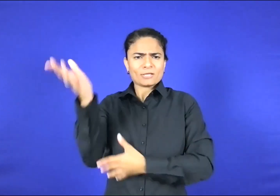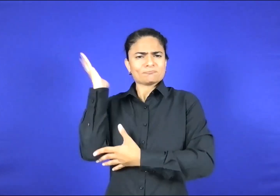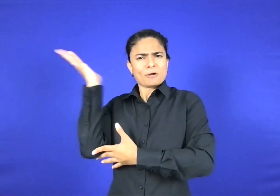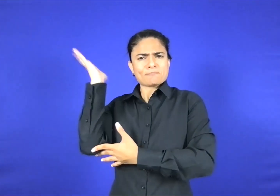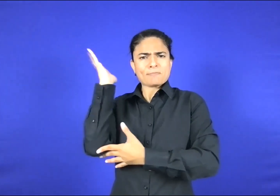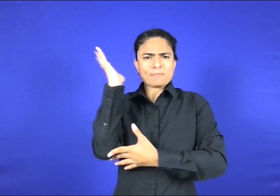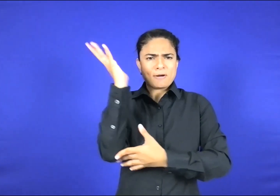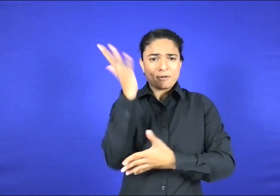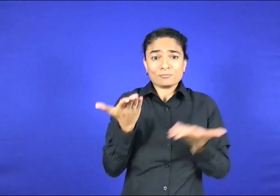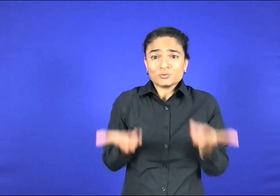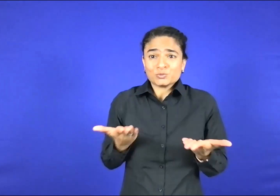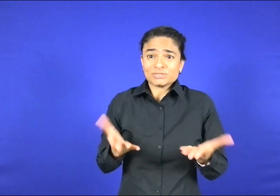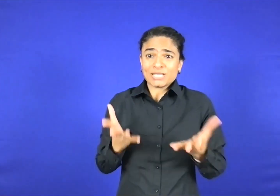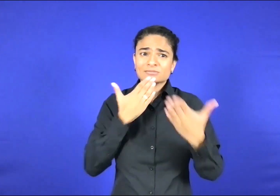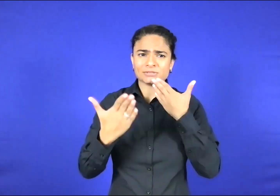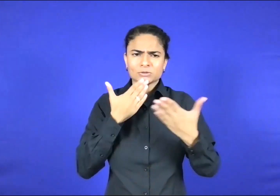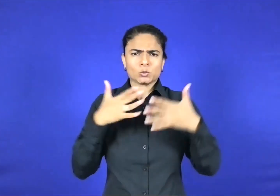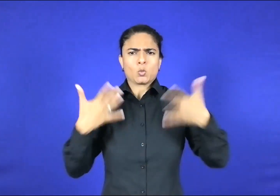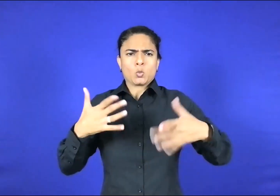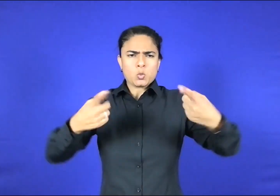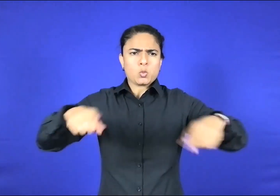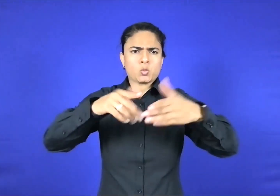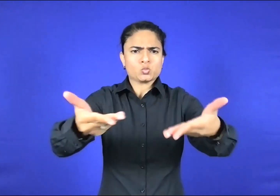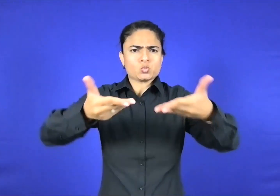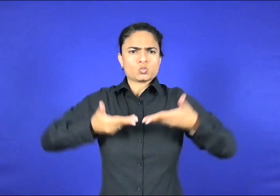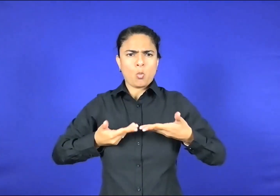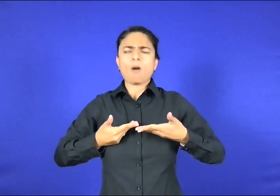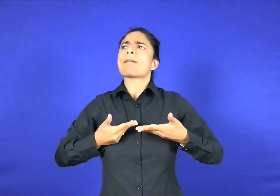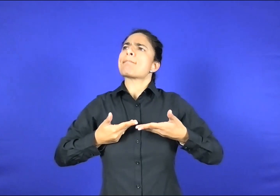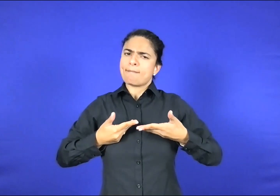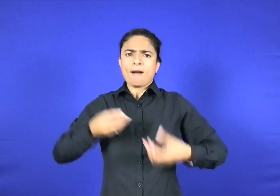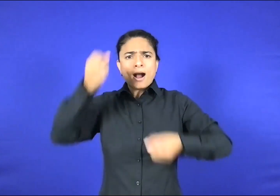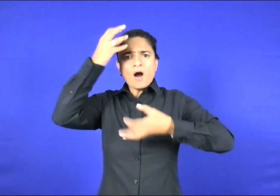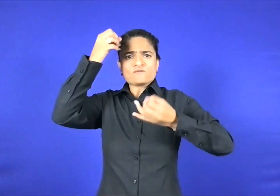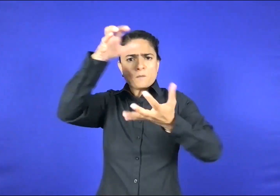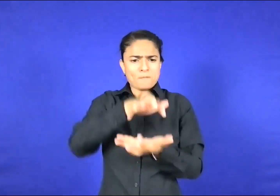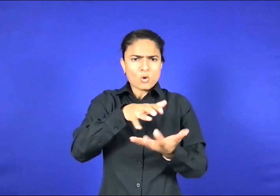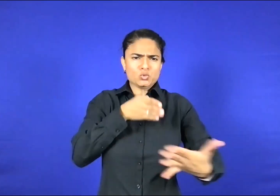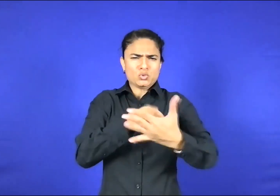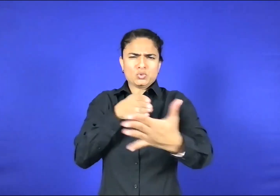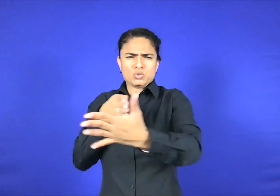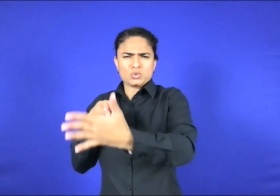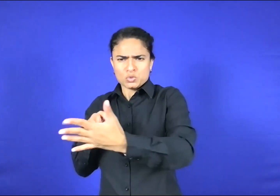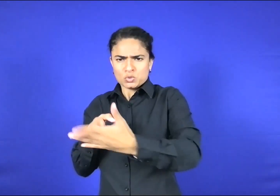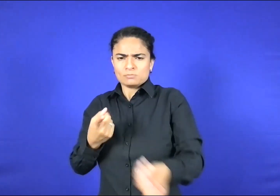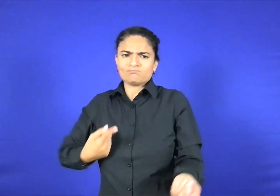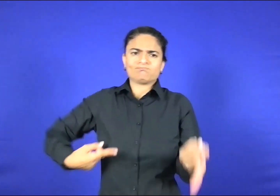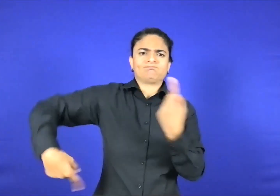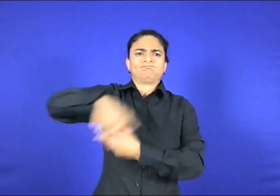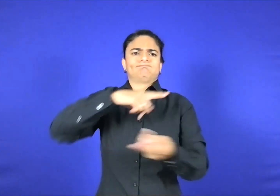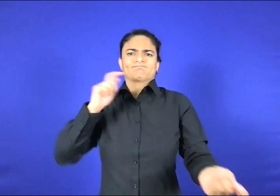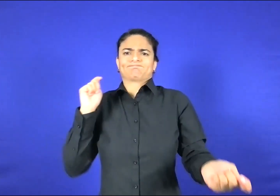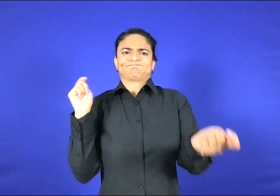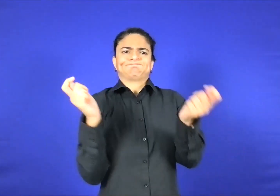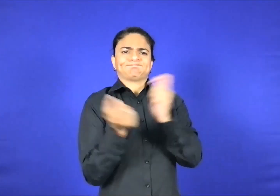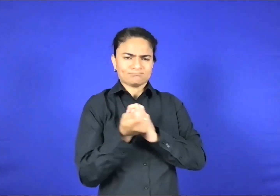contexts. But they were all trying to to develop a comprehensive system. And